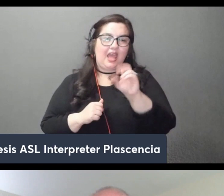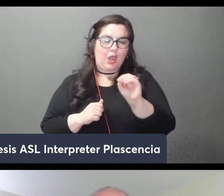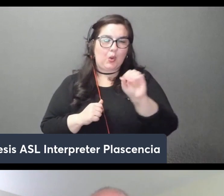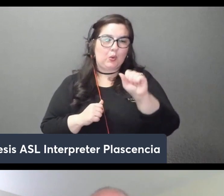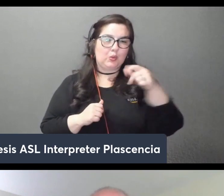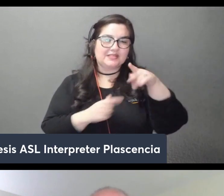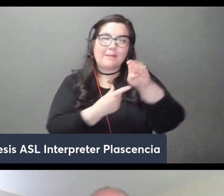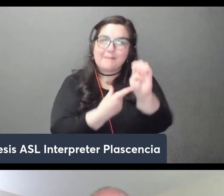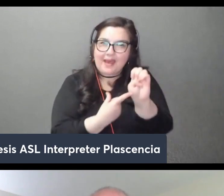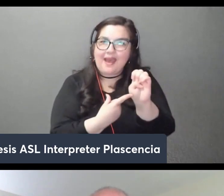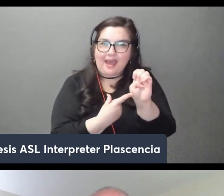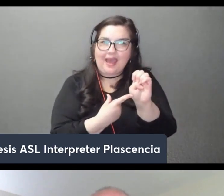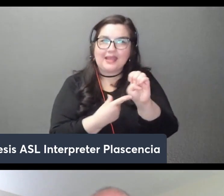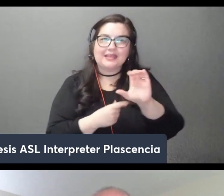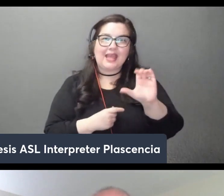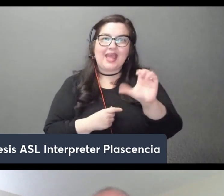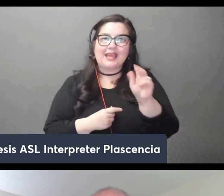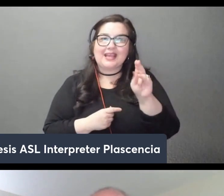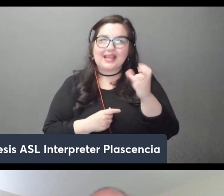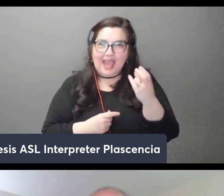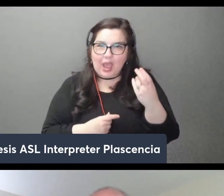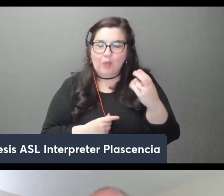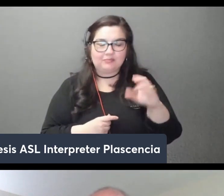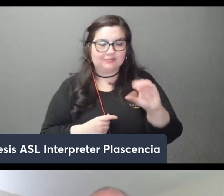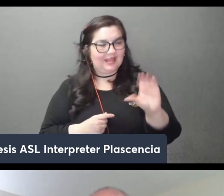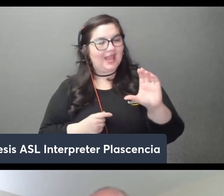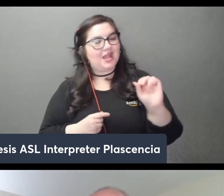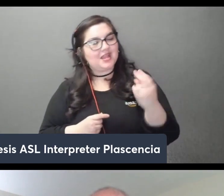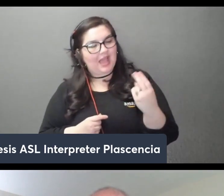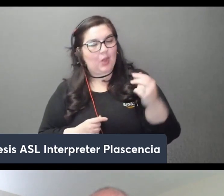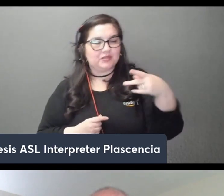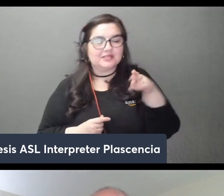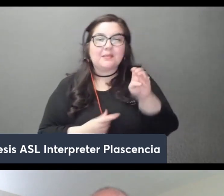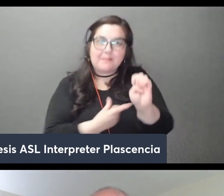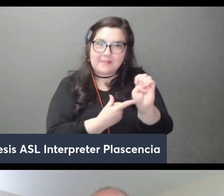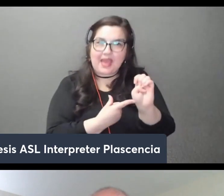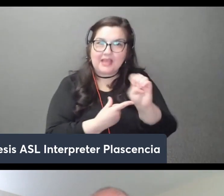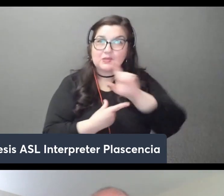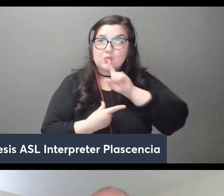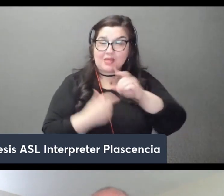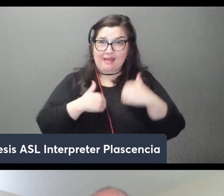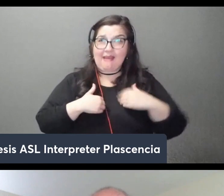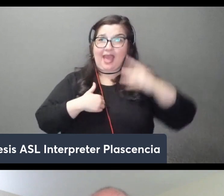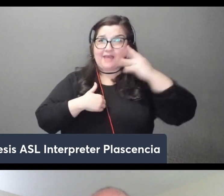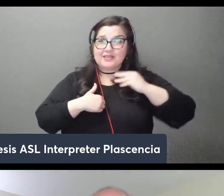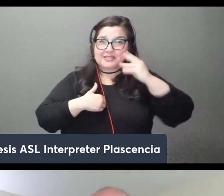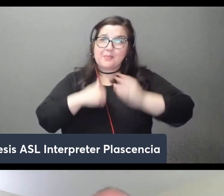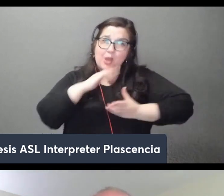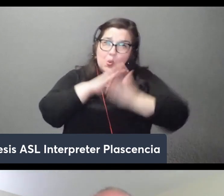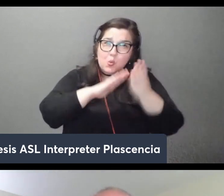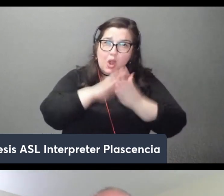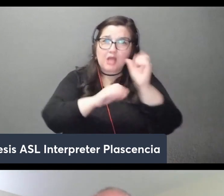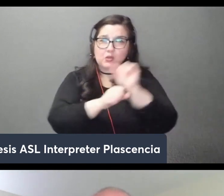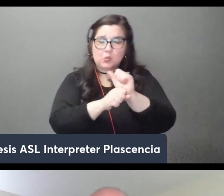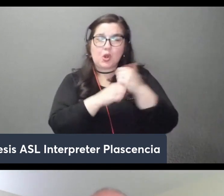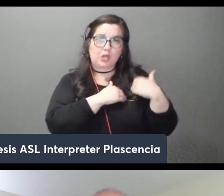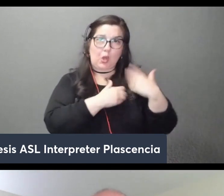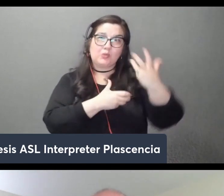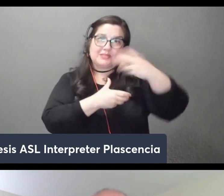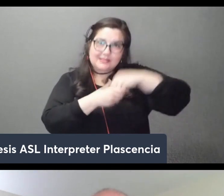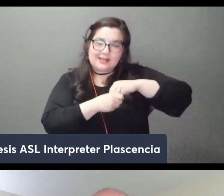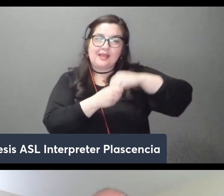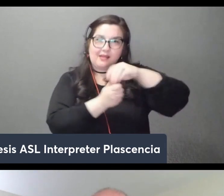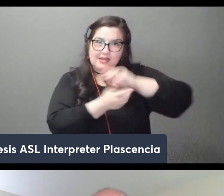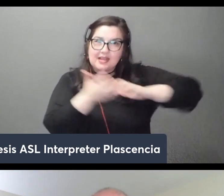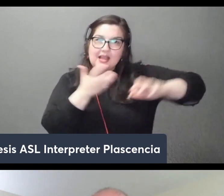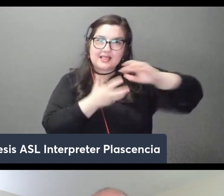these characteristics are really important. So what we really did is we already had experience of running these workloads in cloud. So taking